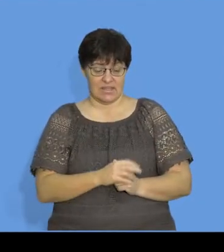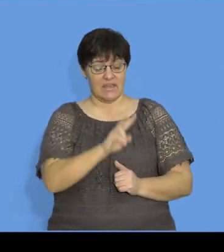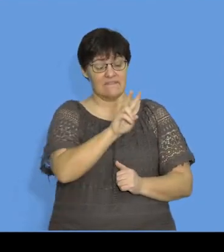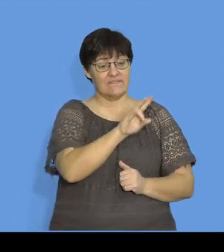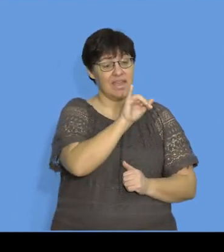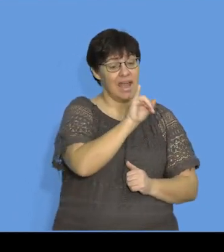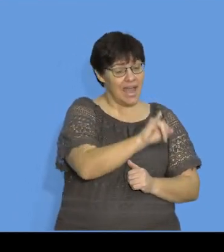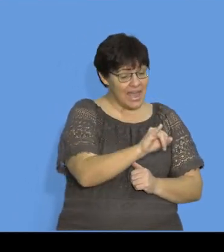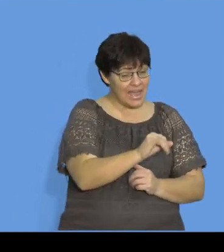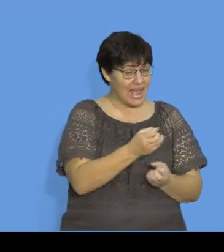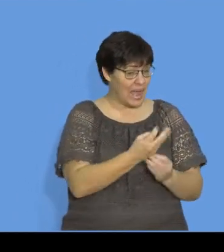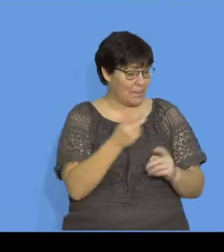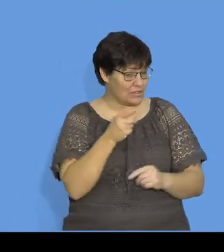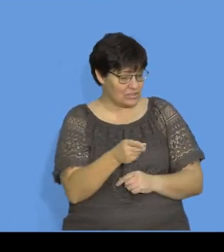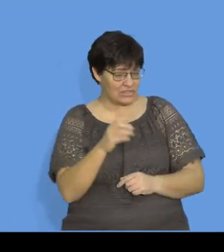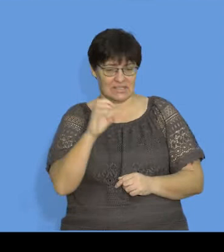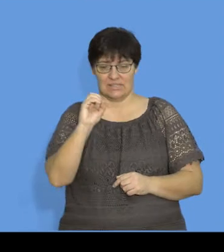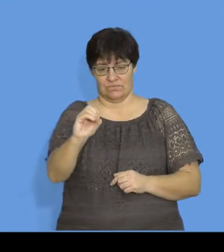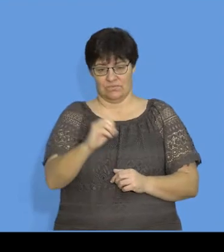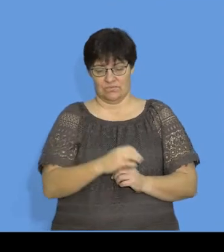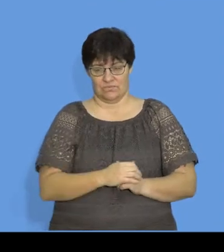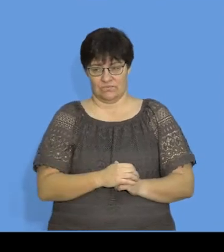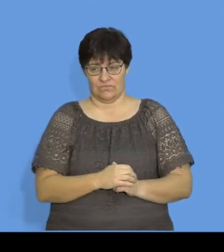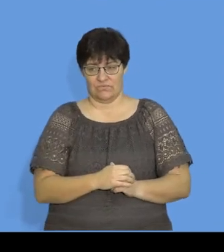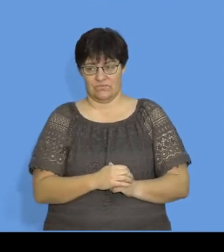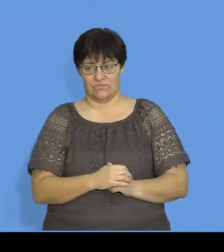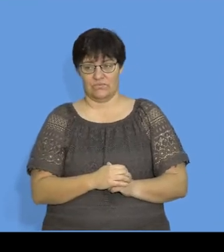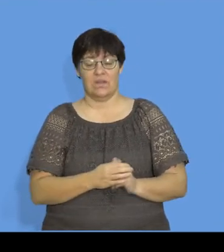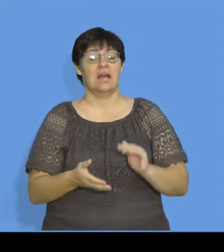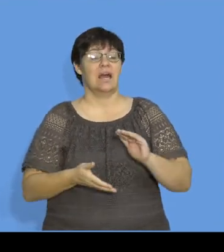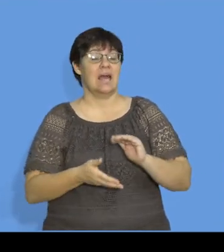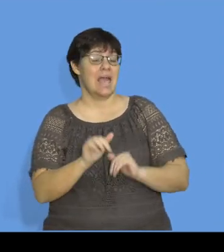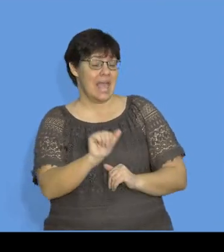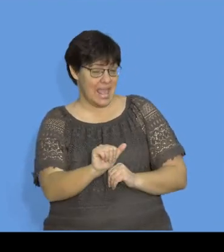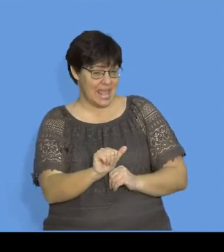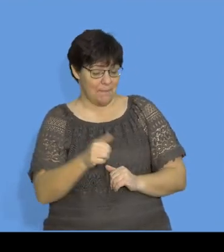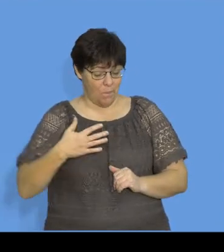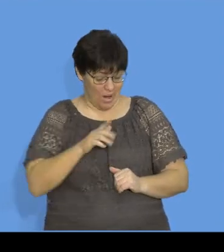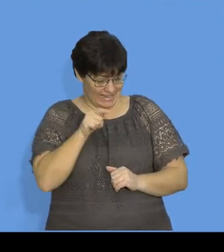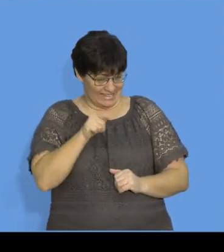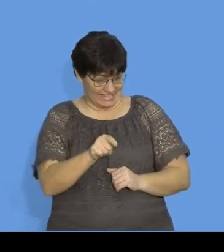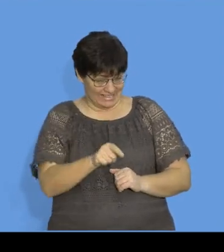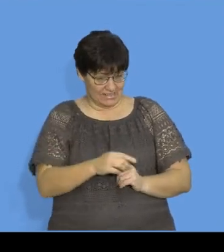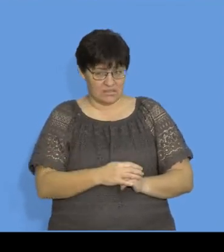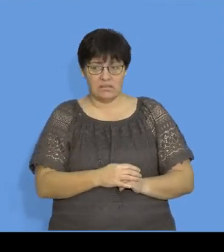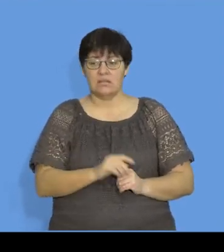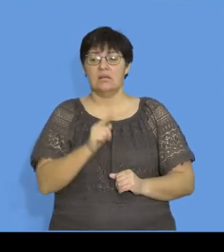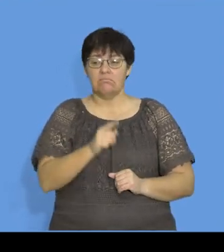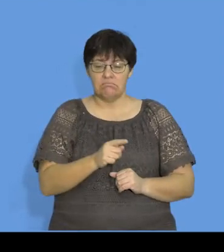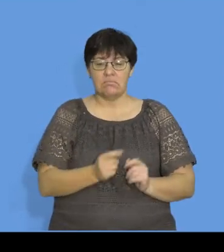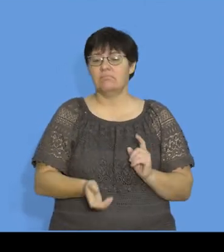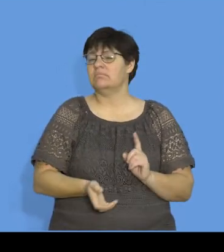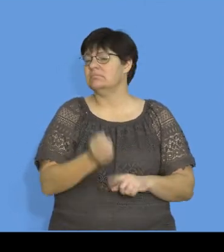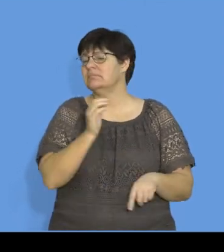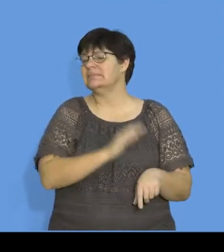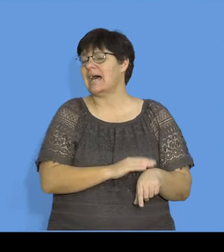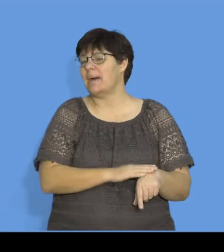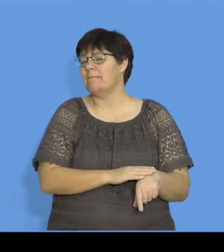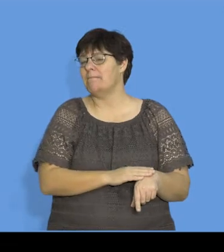Initial velocity, 0. Acceleration is what I want, and it